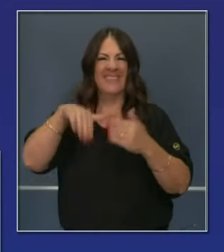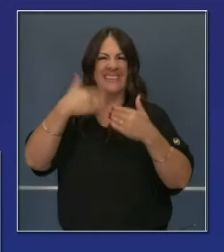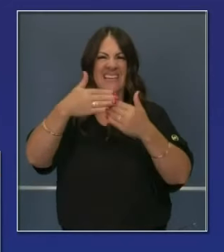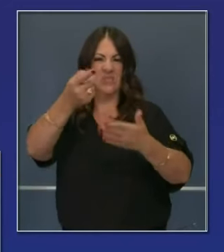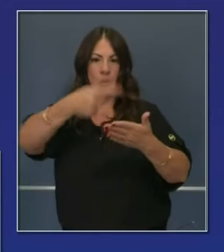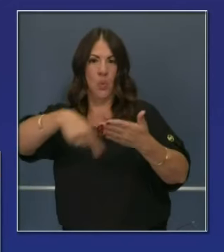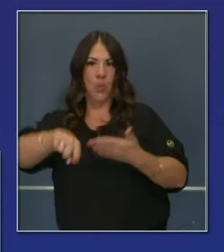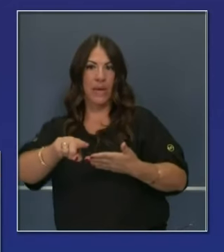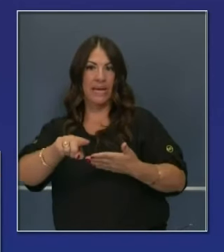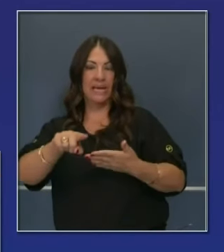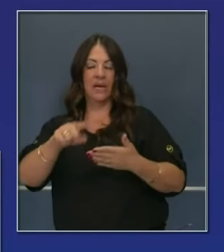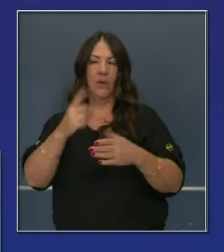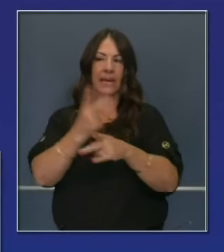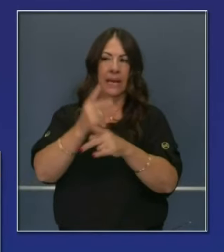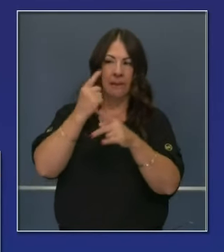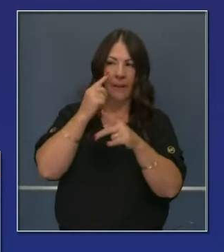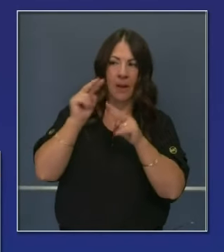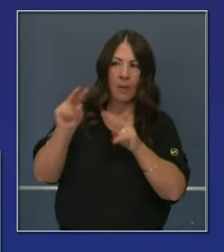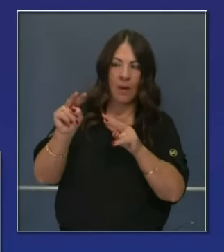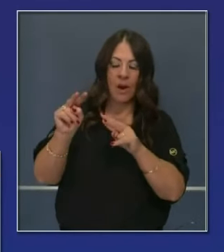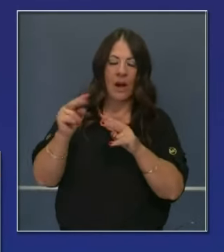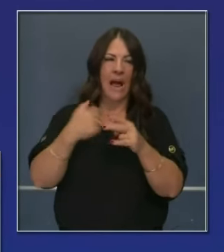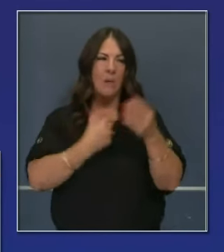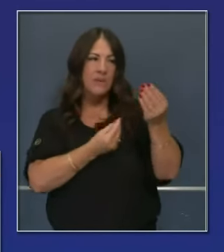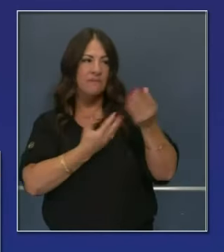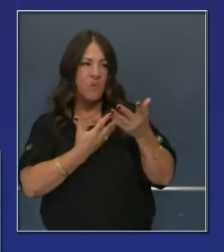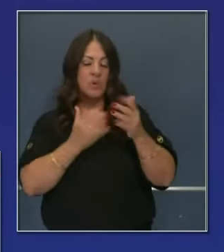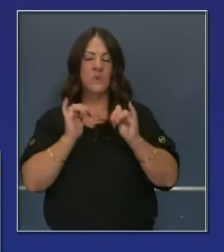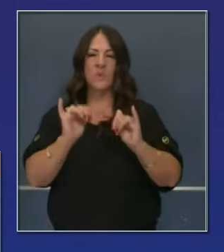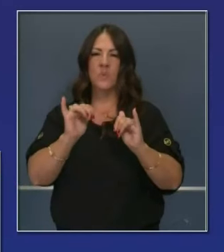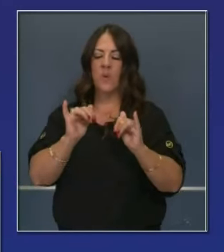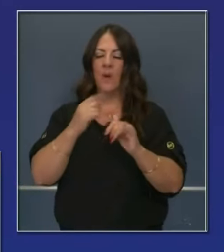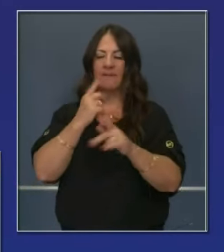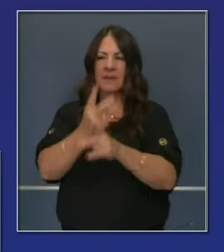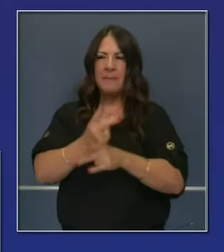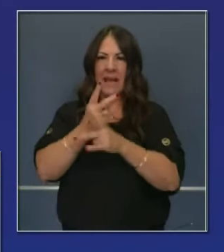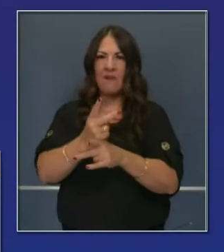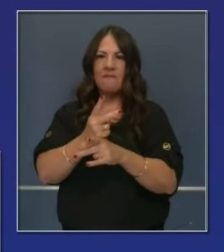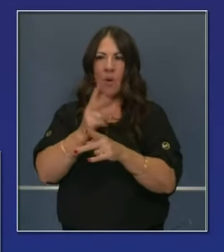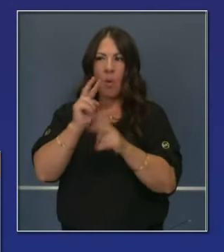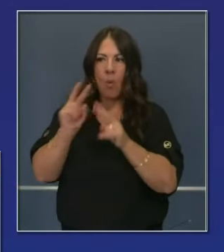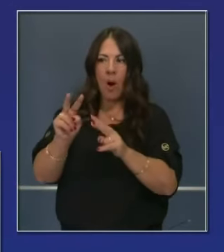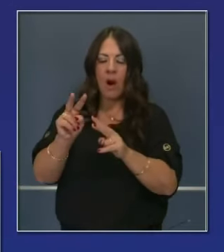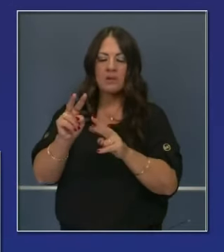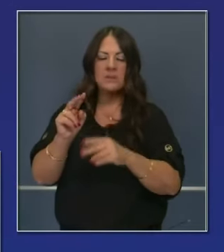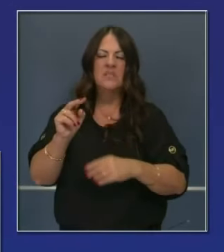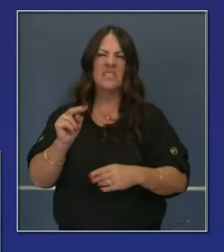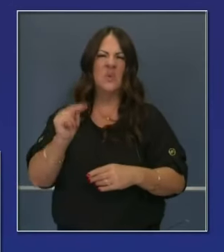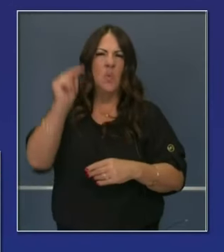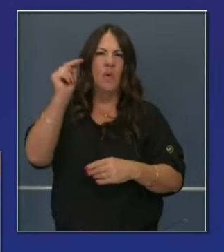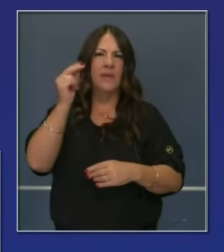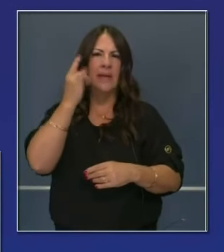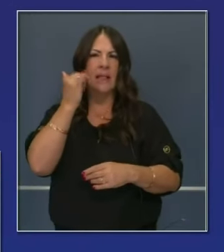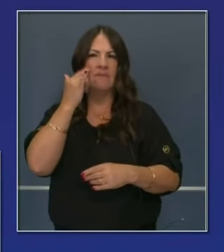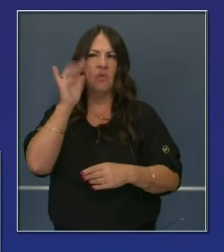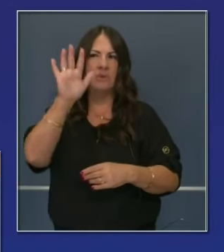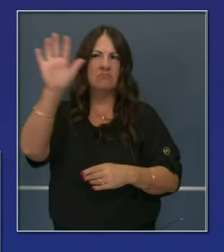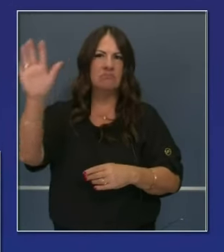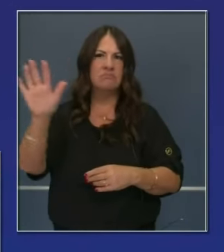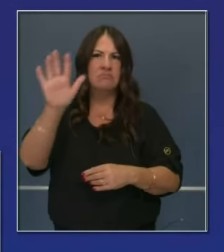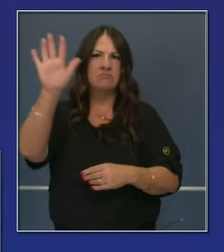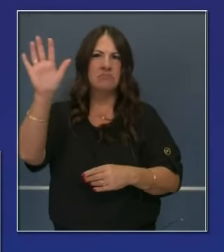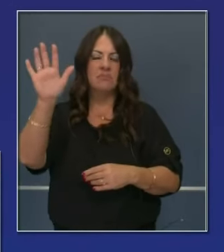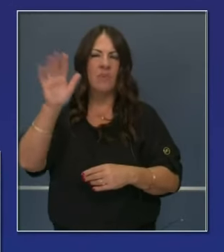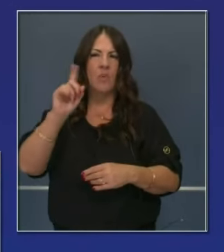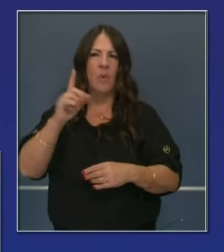based upon our briefing this morning, the next 8 days are around northern part of the state, in and around where I